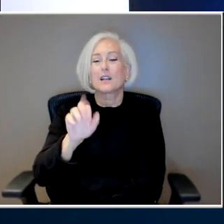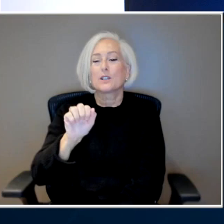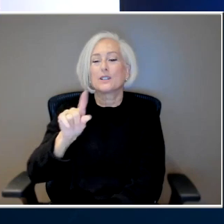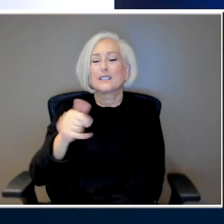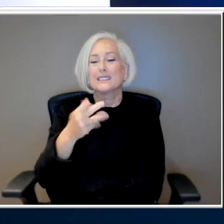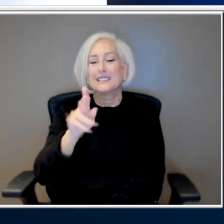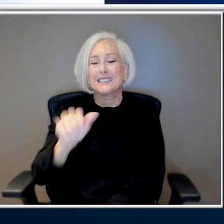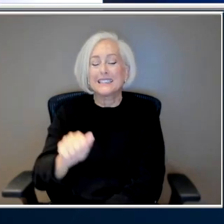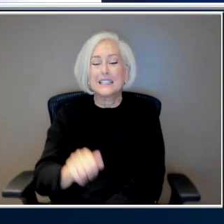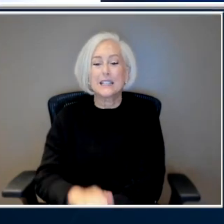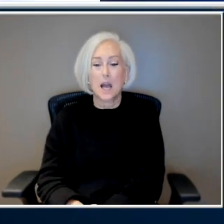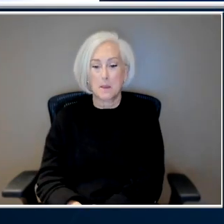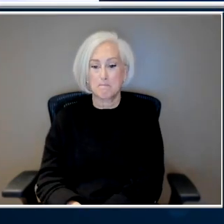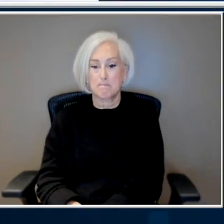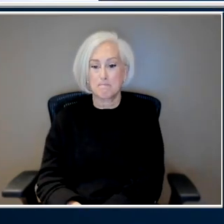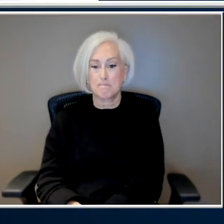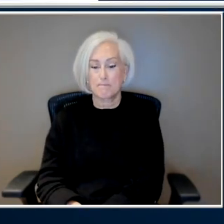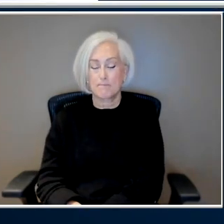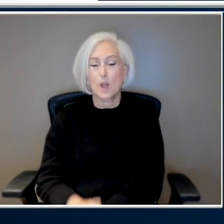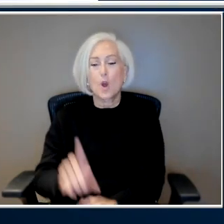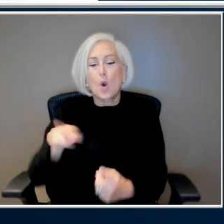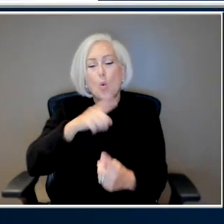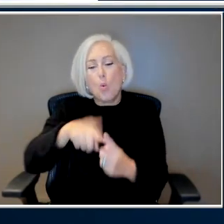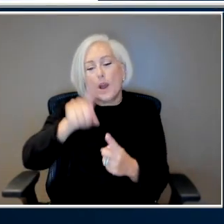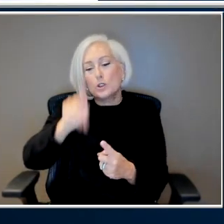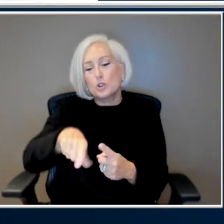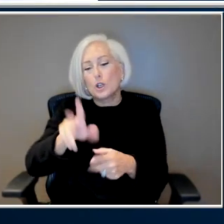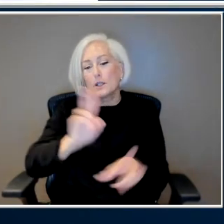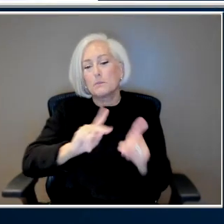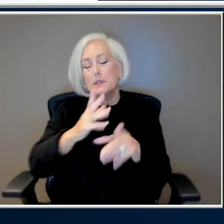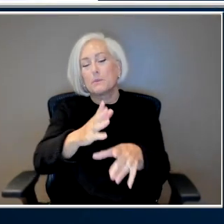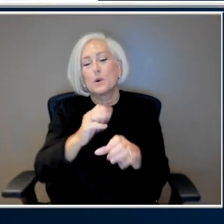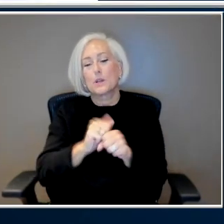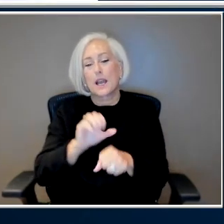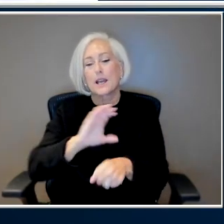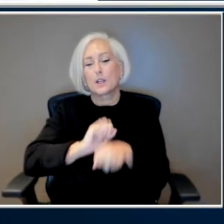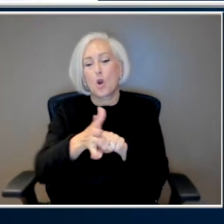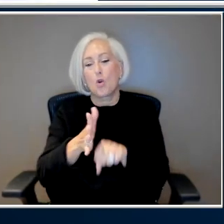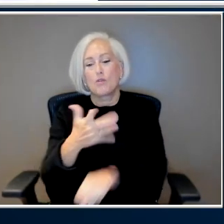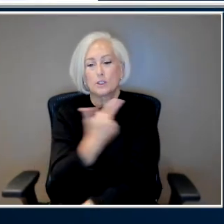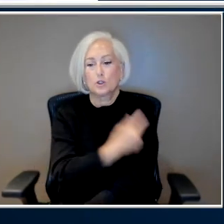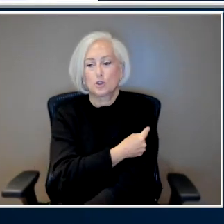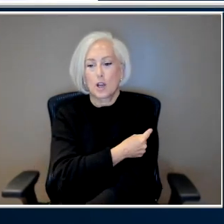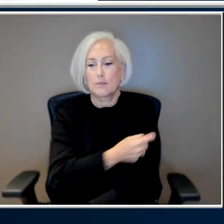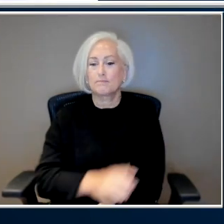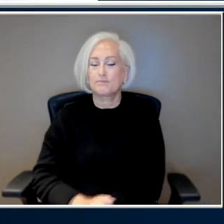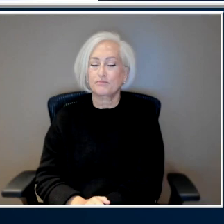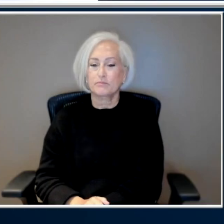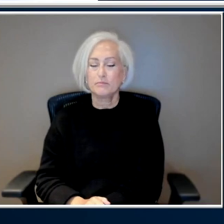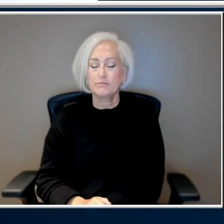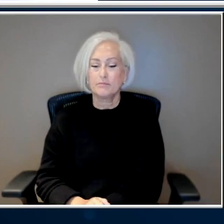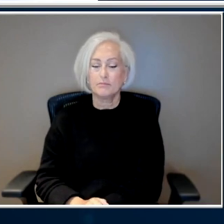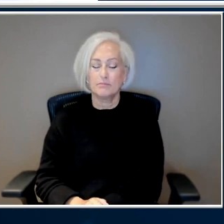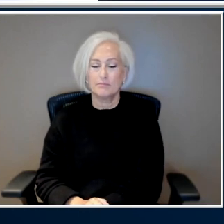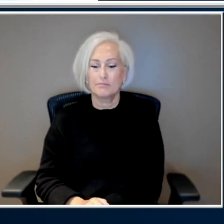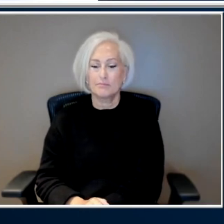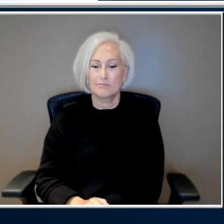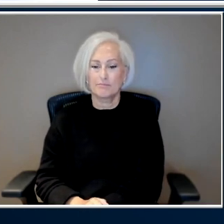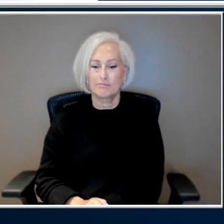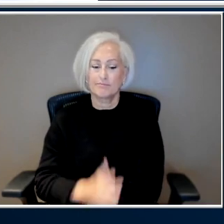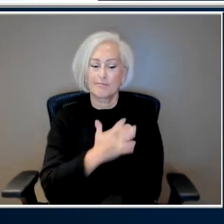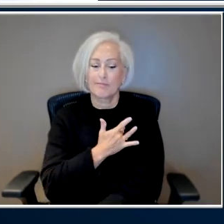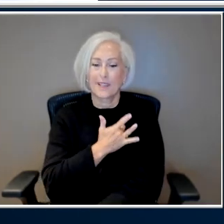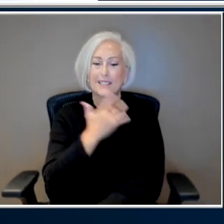when do you think people should get that COVID shot, especially if they've had COVID? How long should they wait? Yeah, so typically